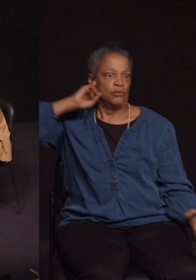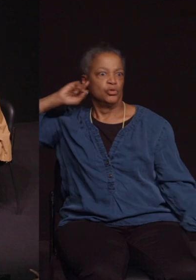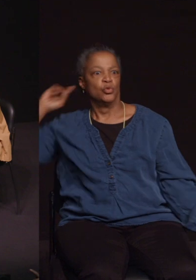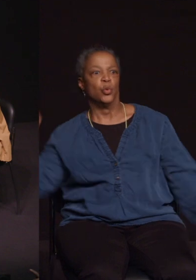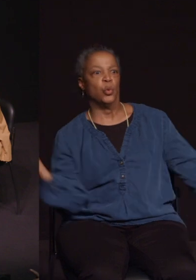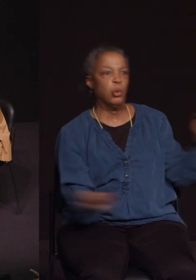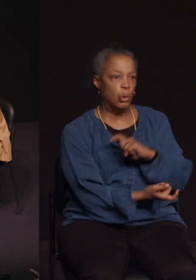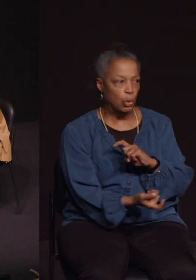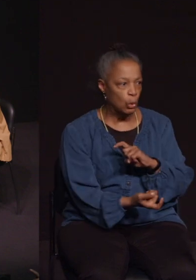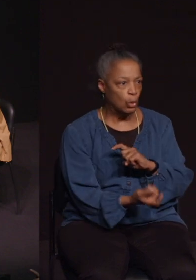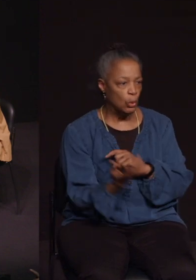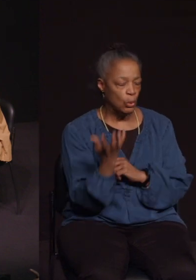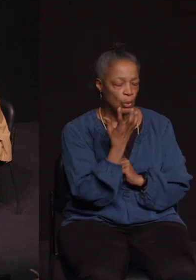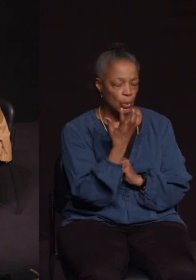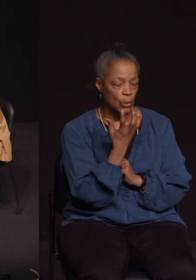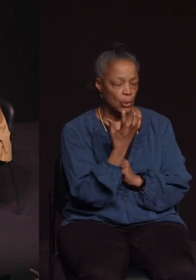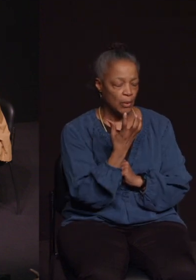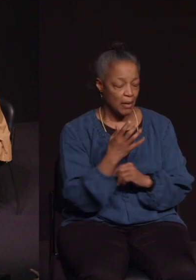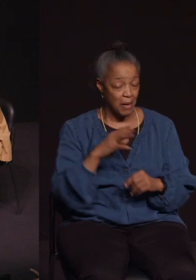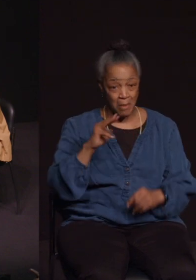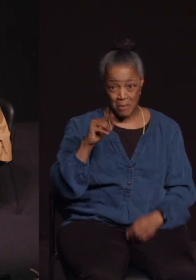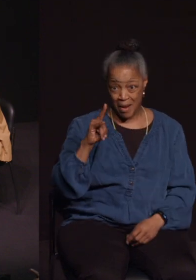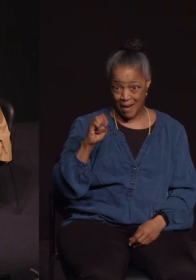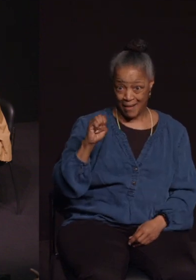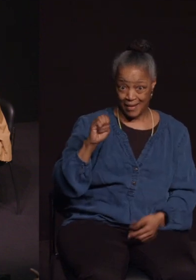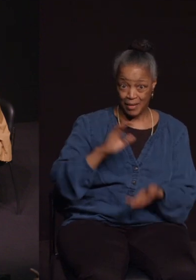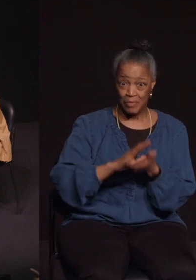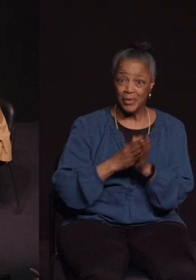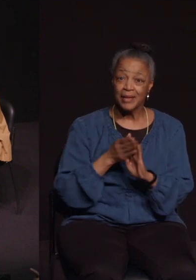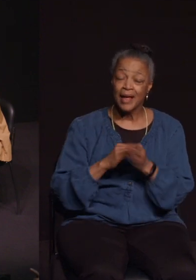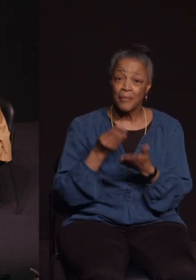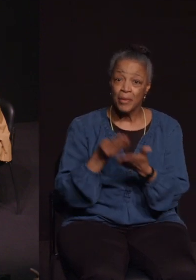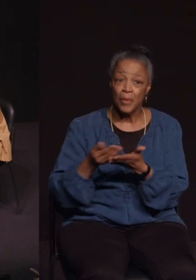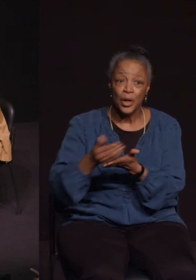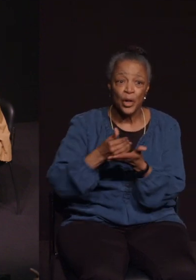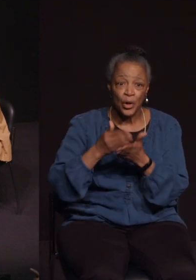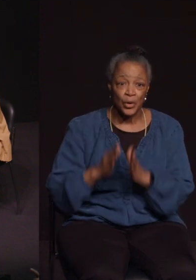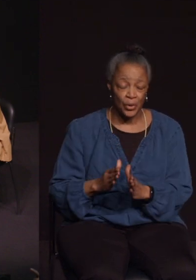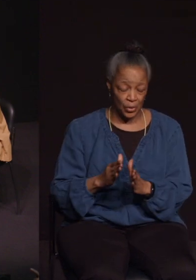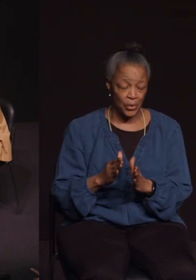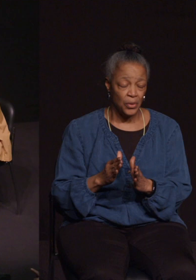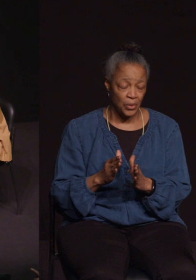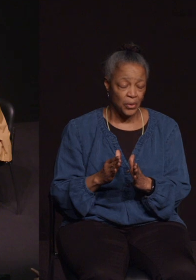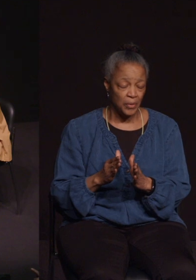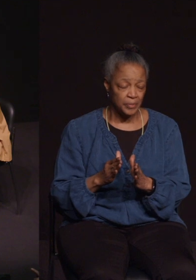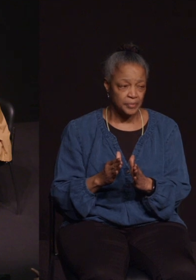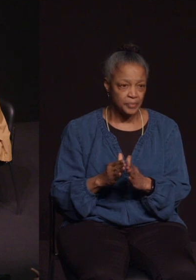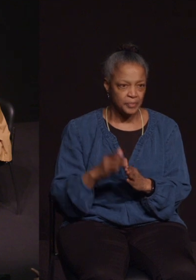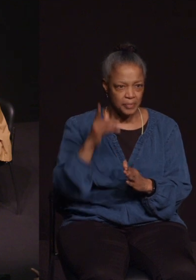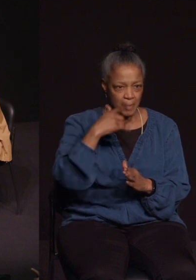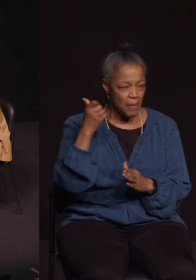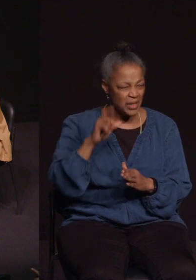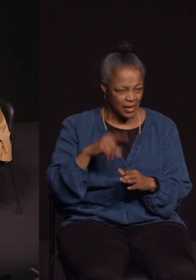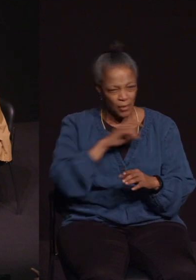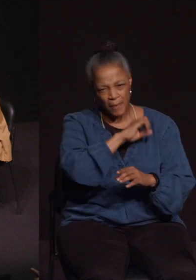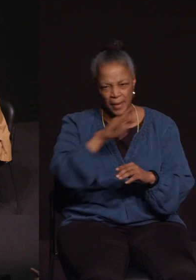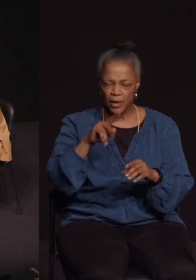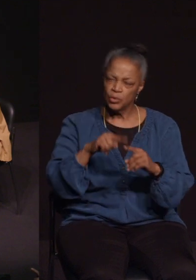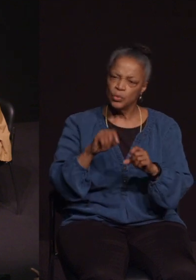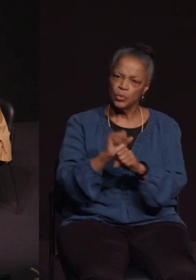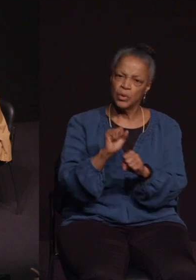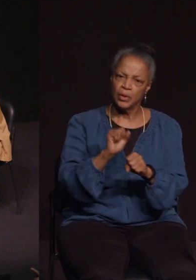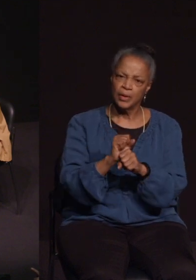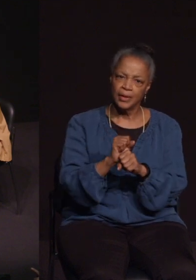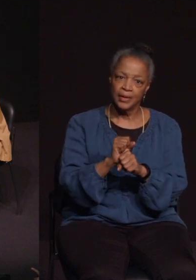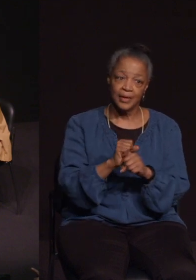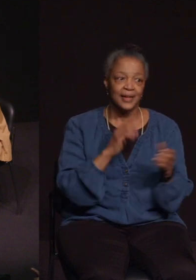down. Mike had to be the breadwinner. And because he had to go back to work, he sicked